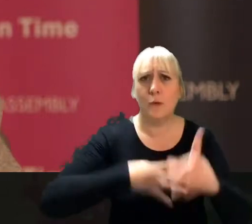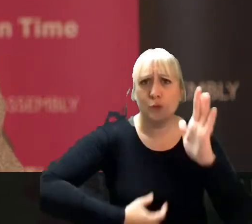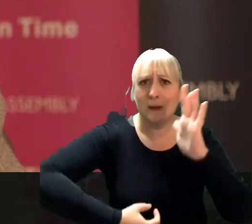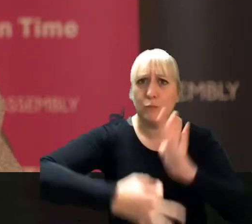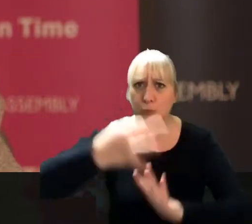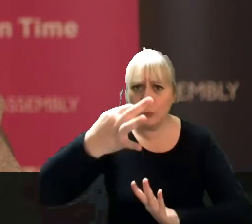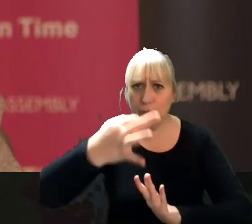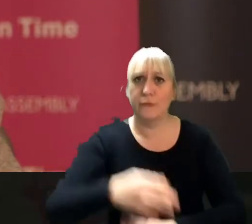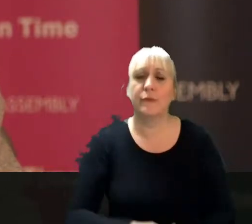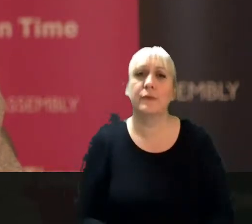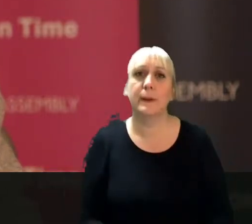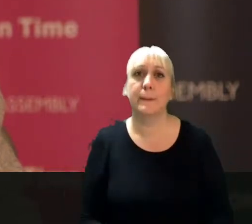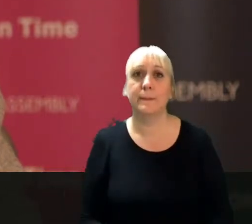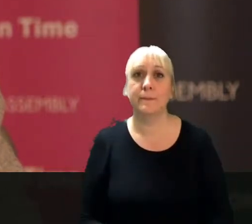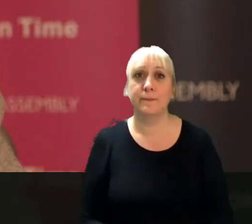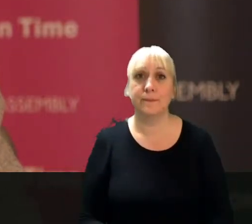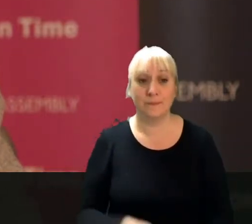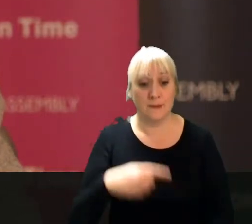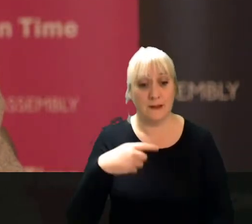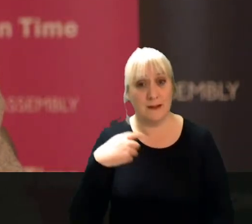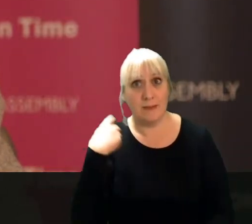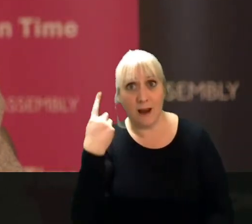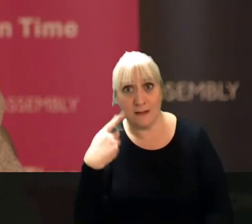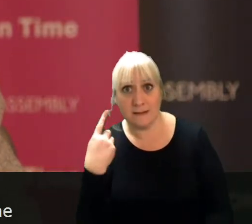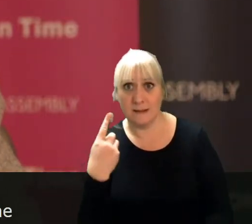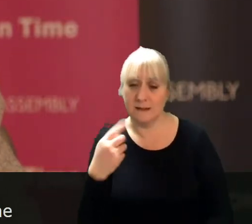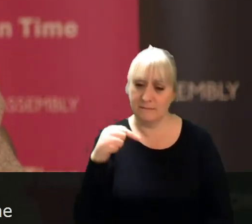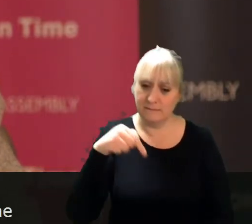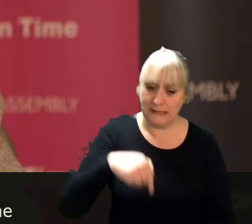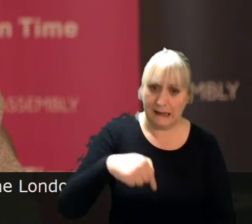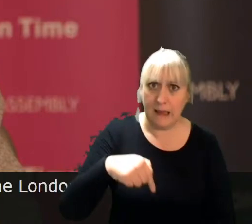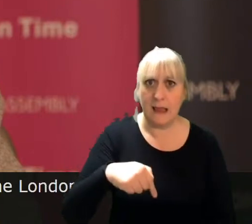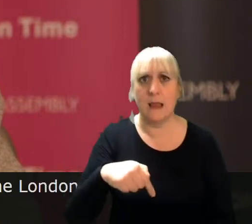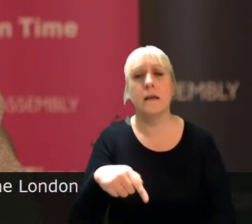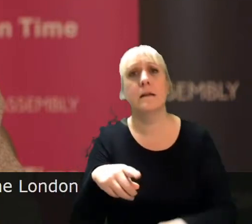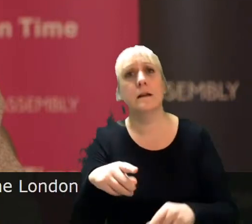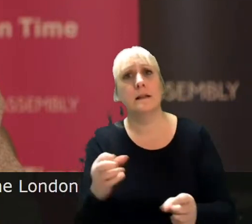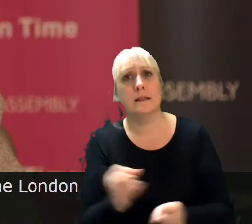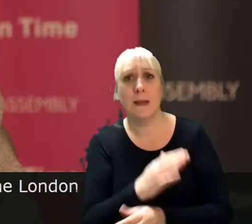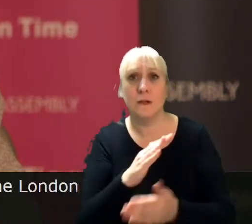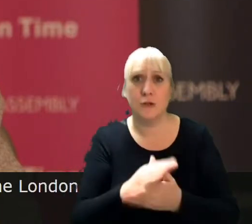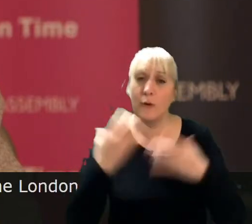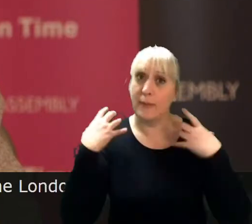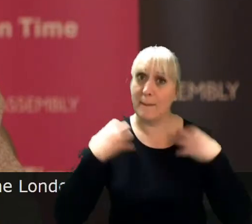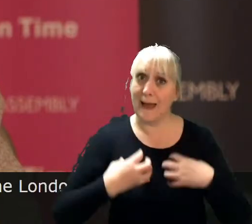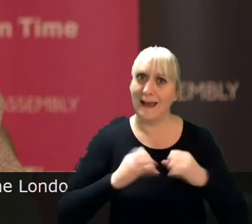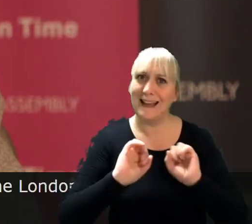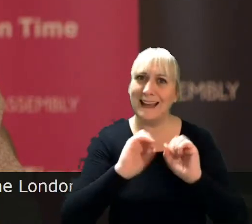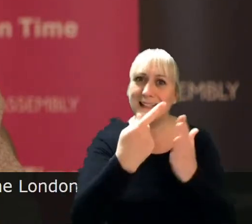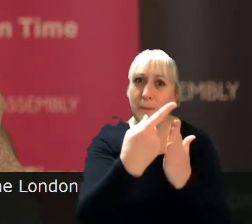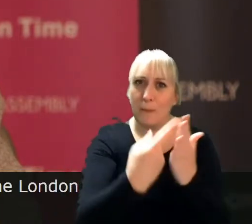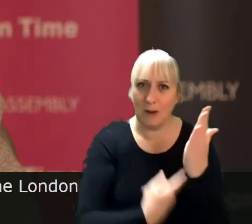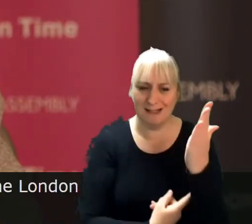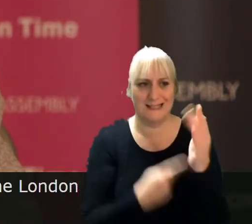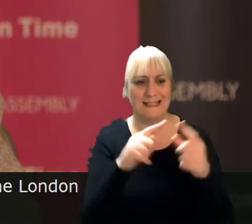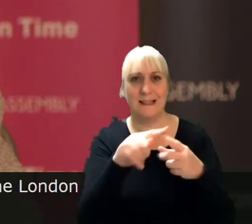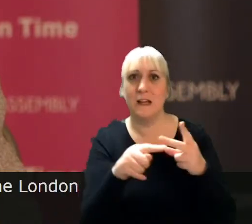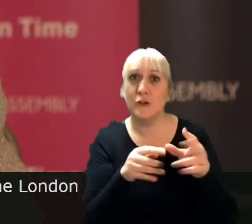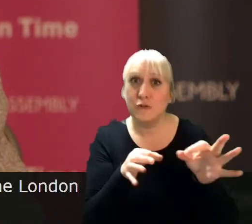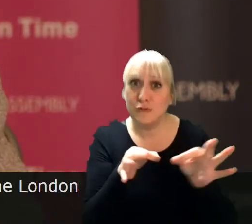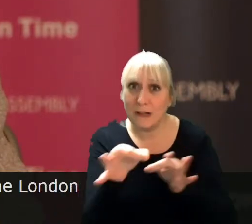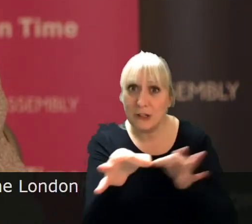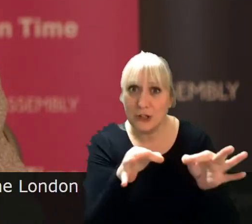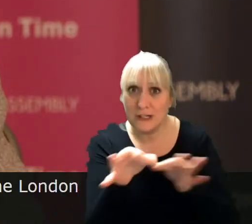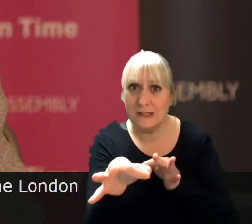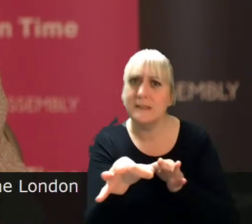holds the Mayor to account and to ensure that all his policies, strategies, and actions are in the best interest